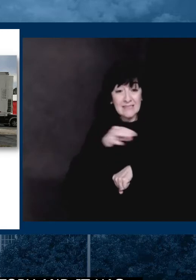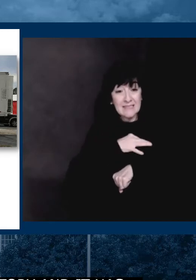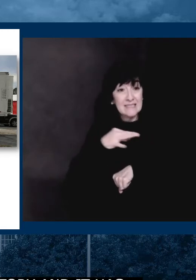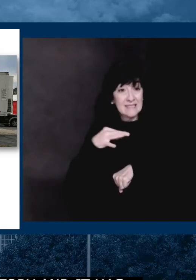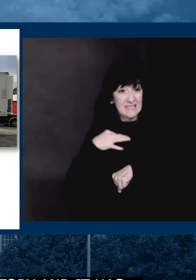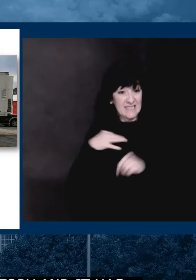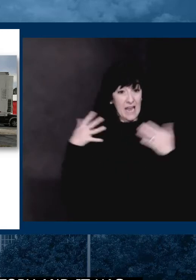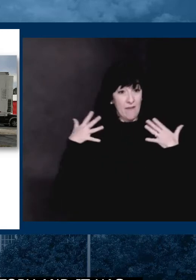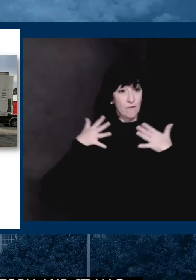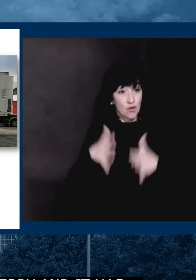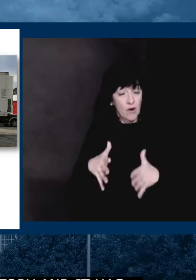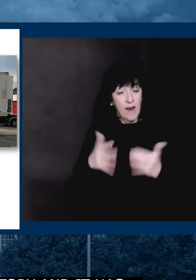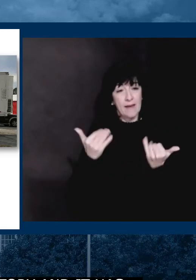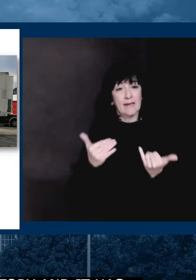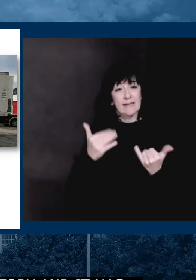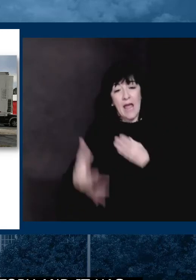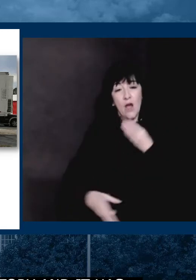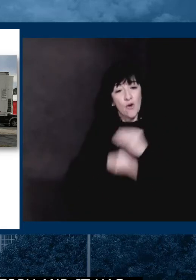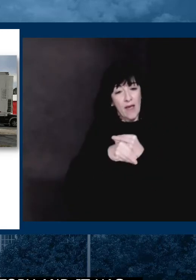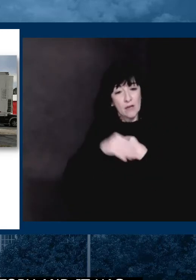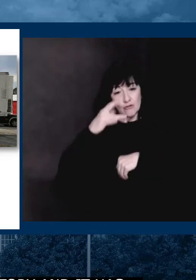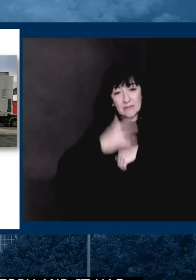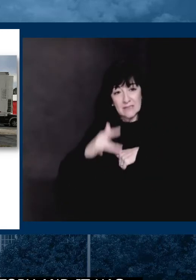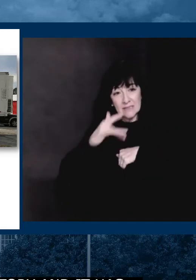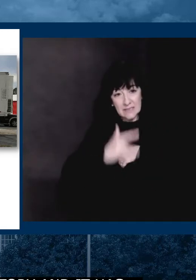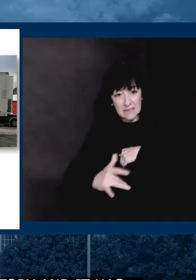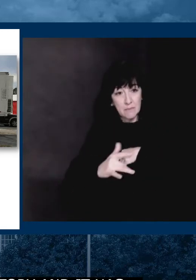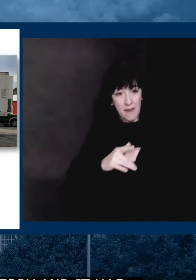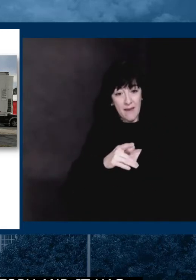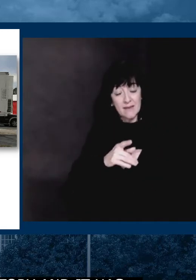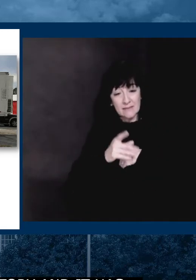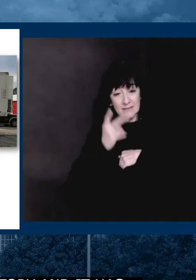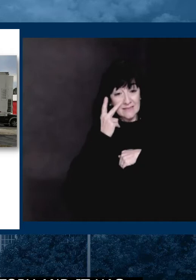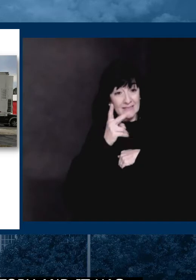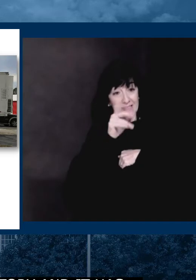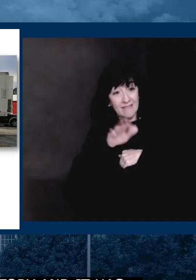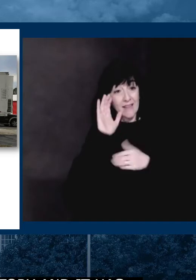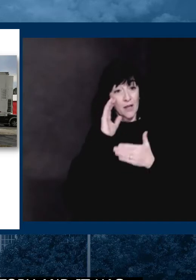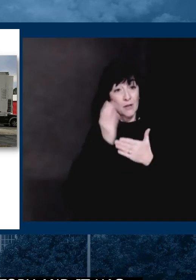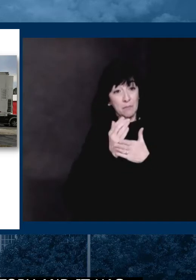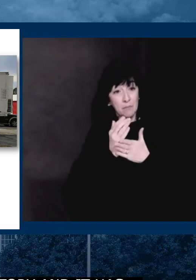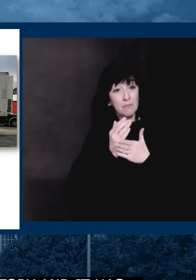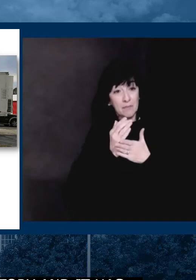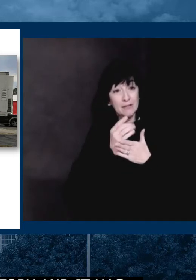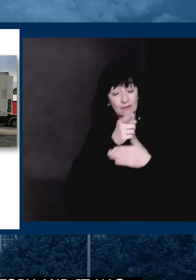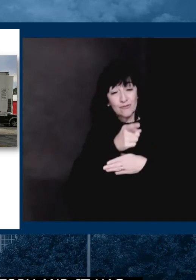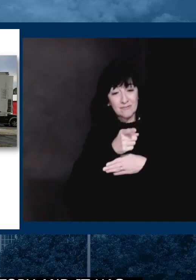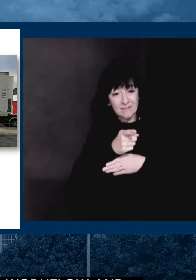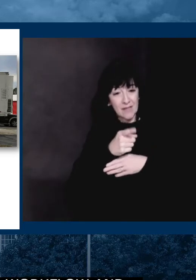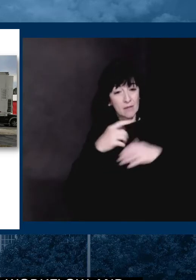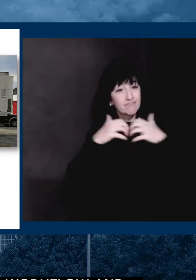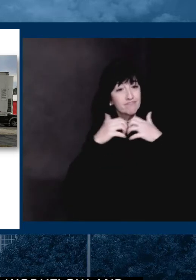really excited to have this extra space for additional staff and processes,